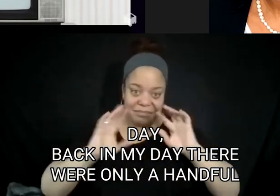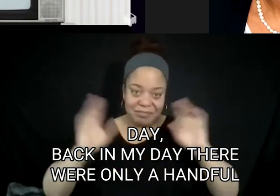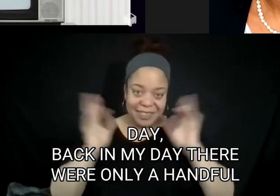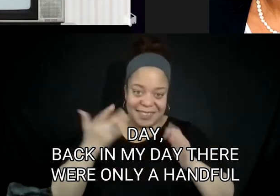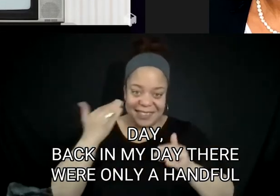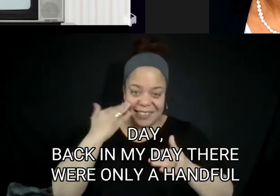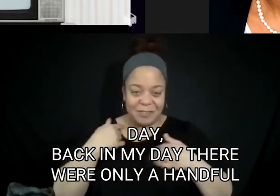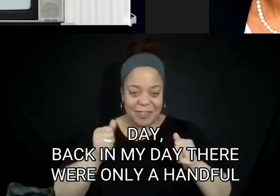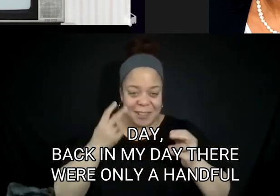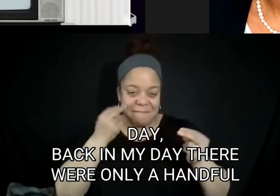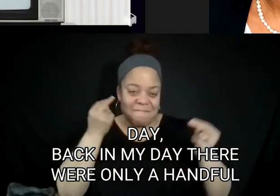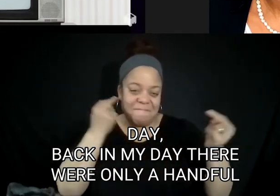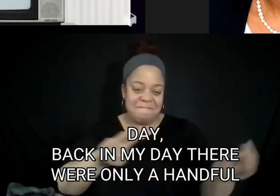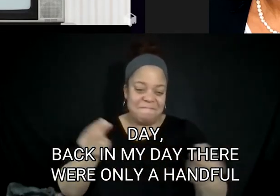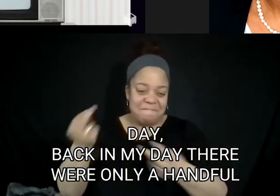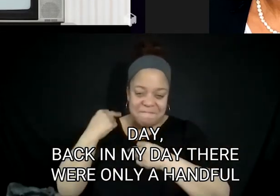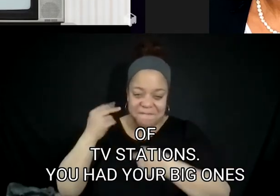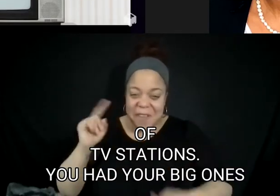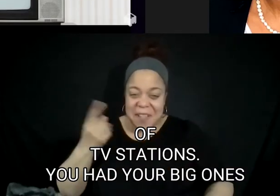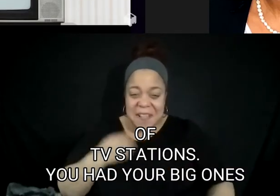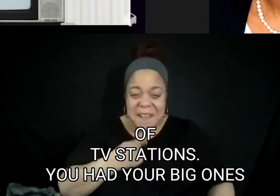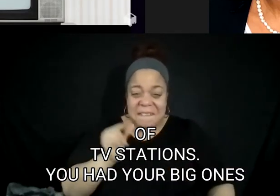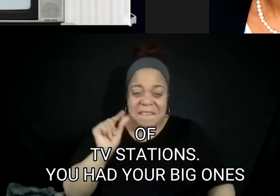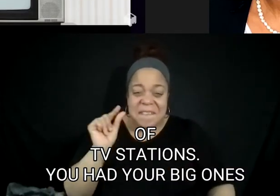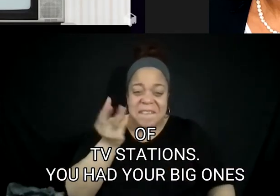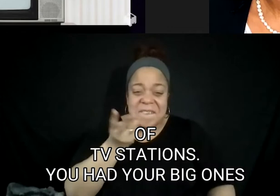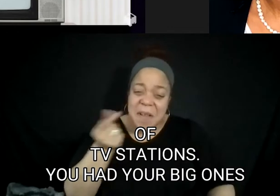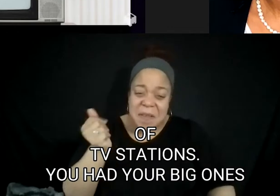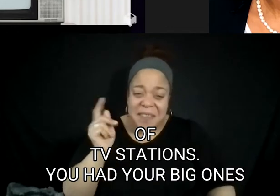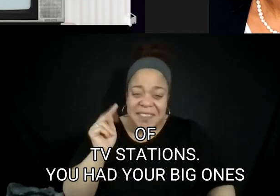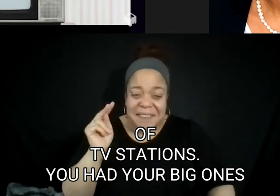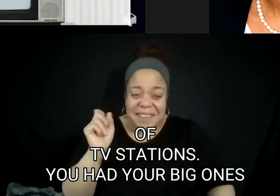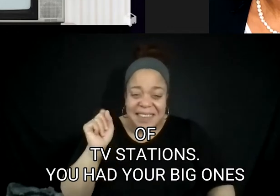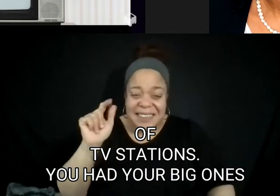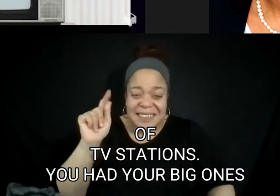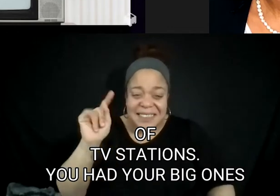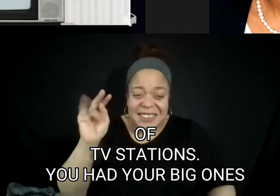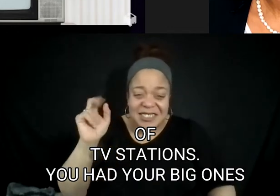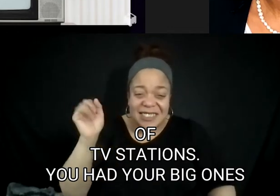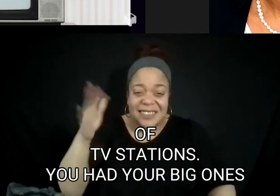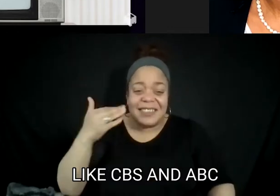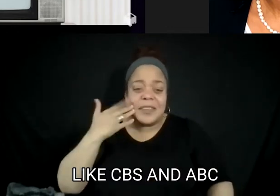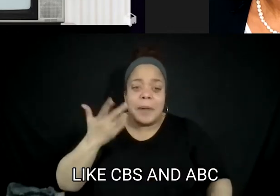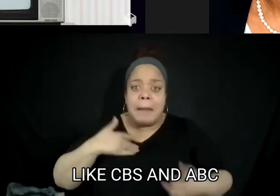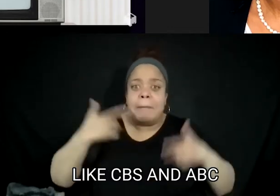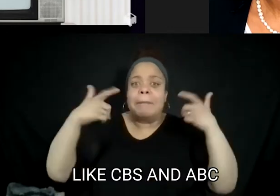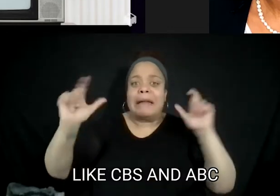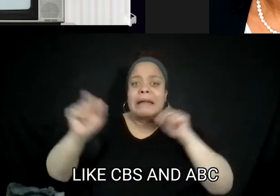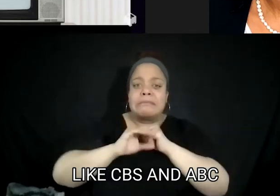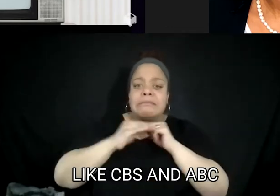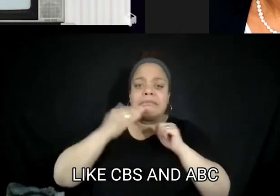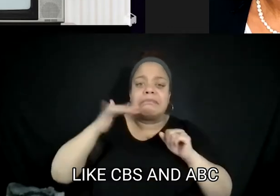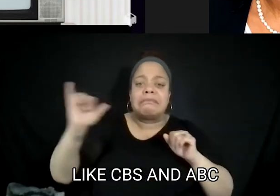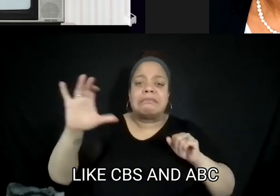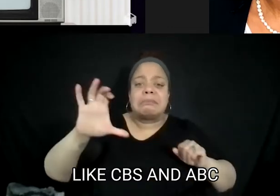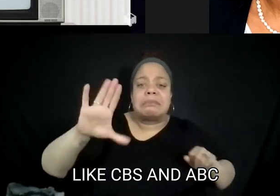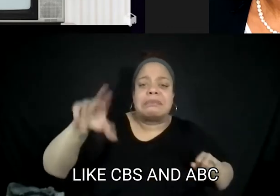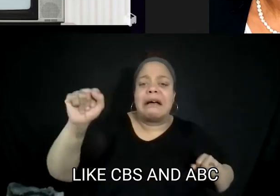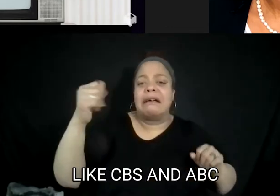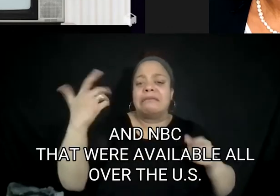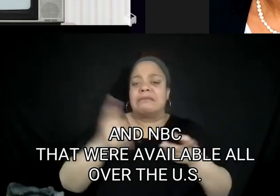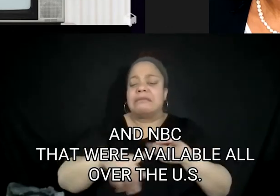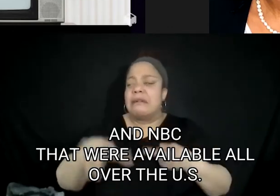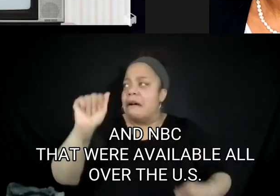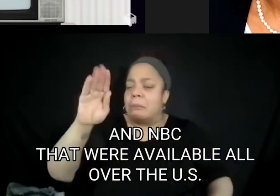CBS and ABC and NBC that were available all over the US. And if you happen to live